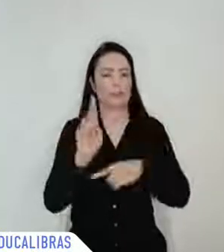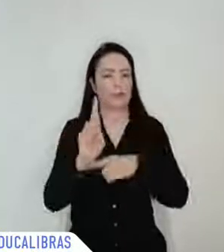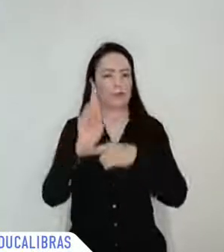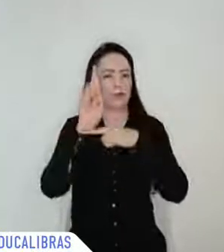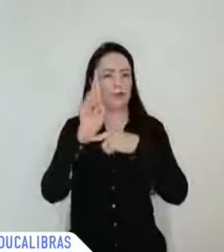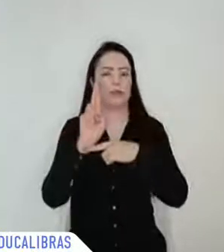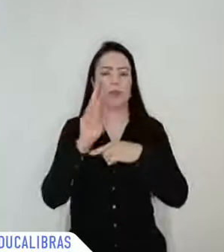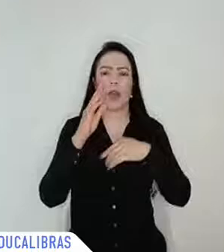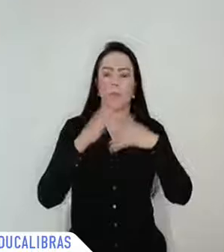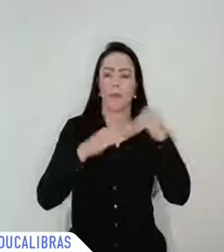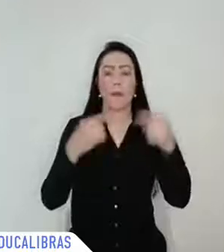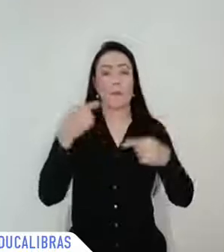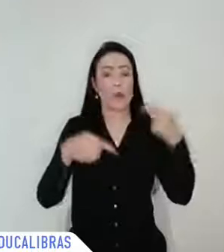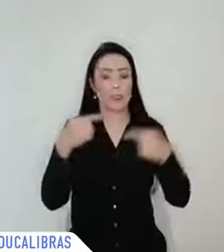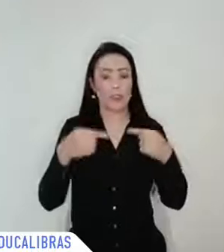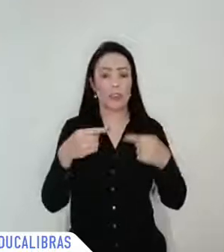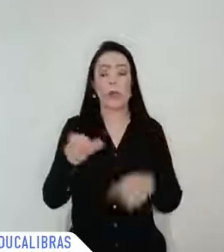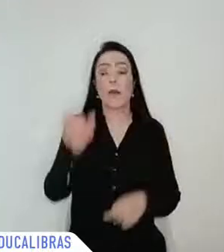not